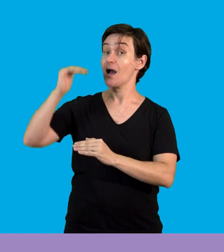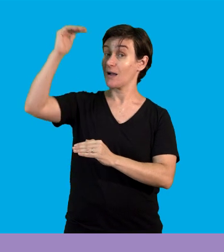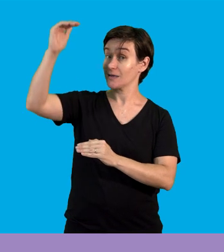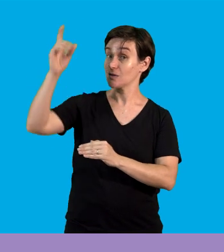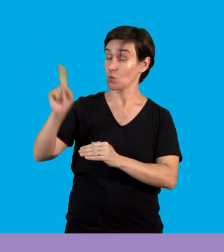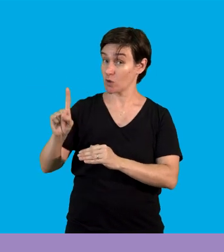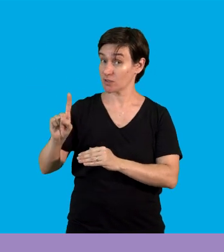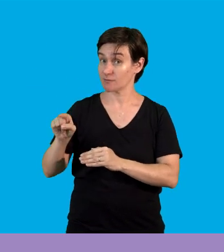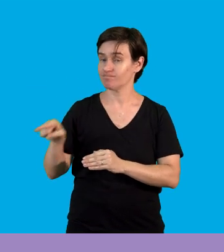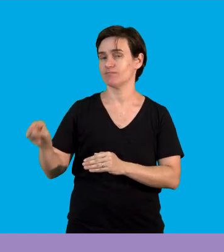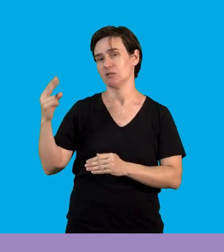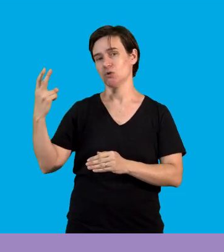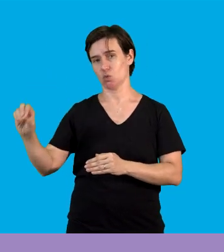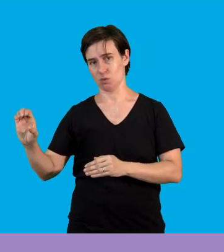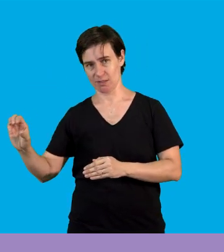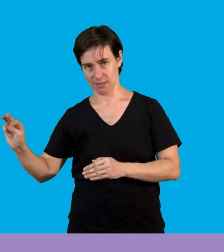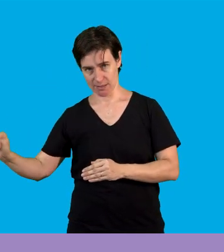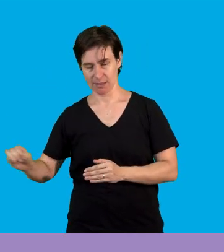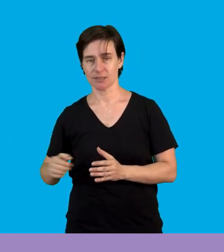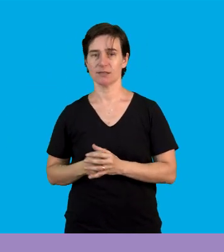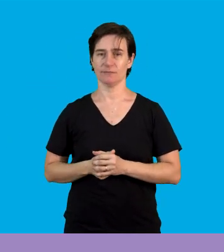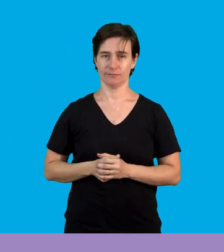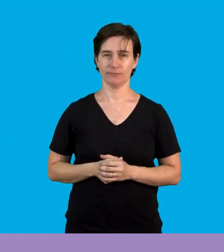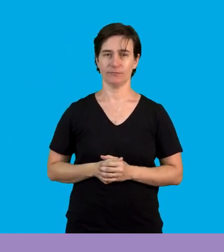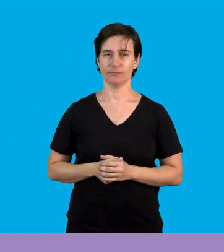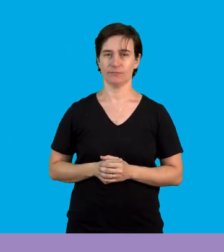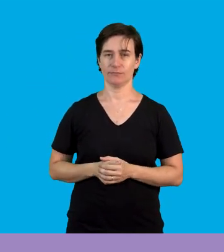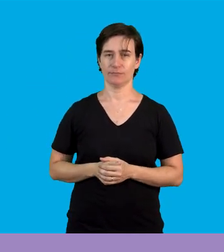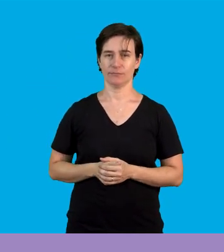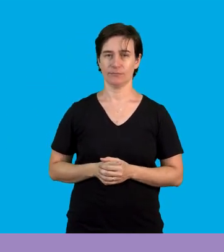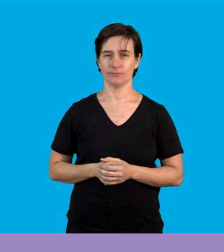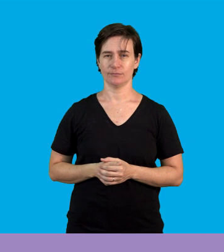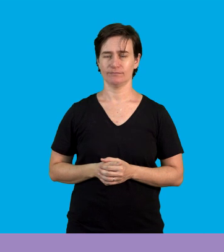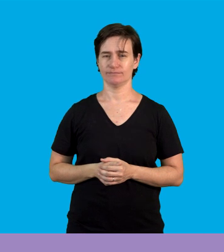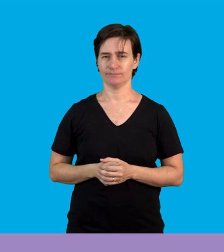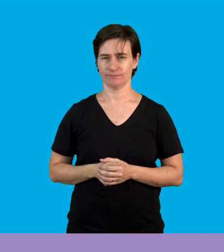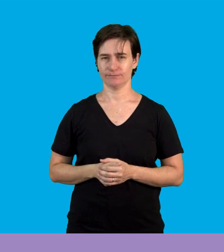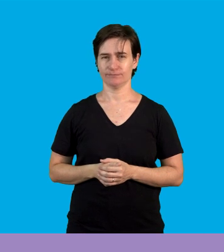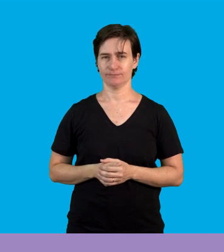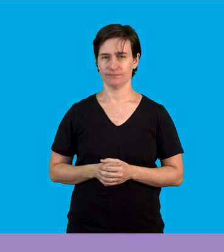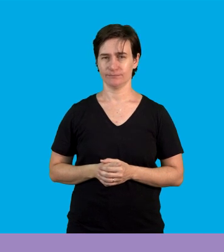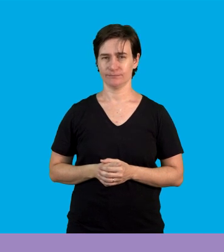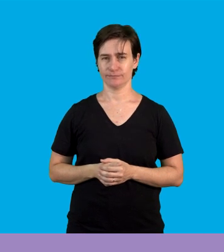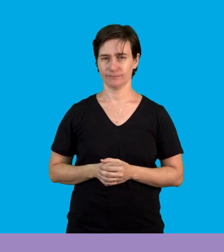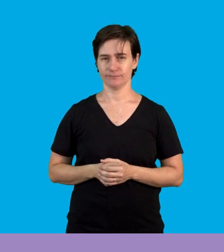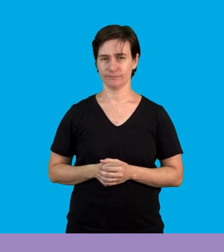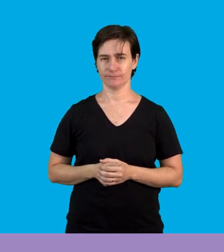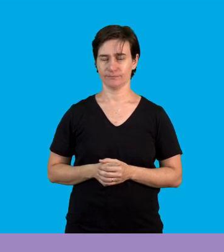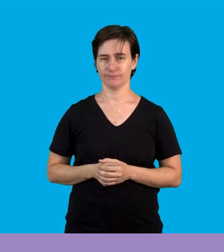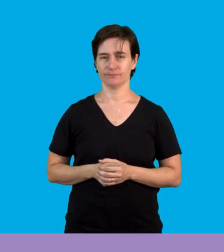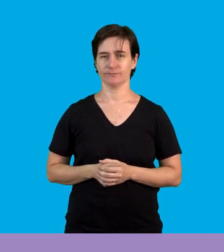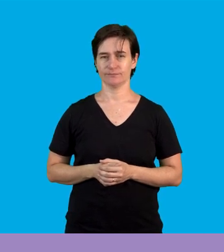the height of the glass, which is 20. Let's just write there 3